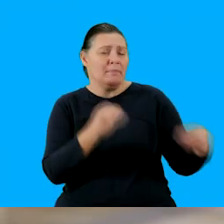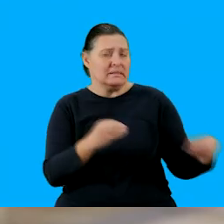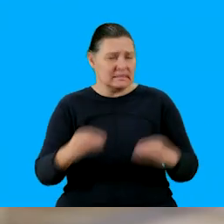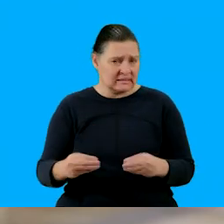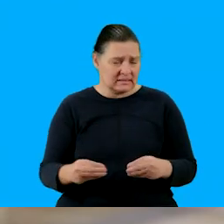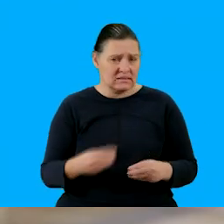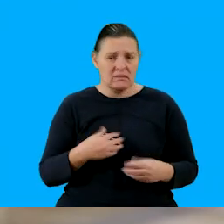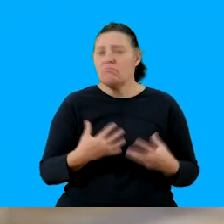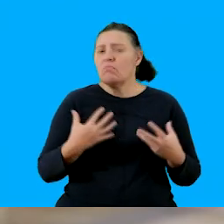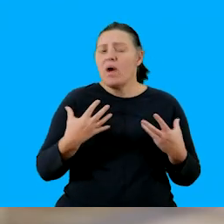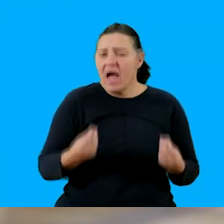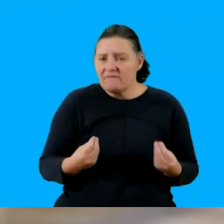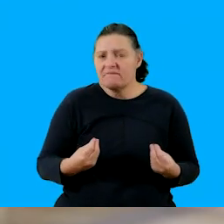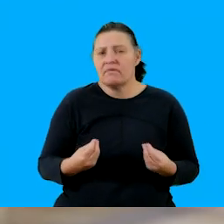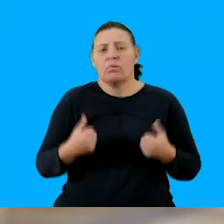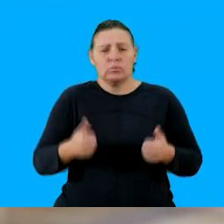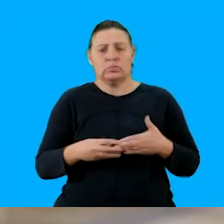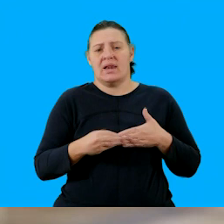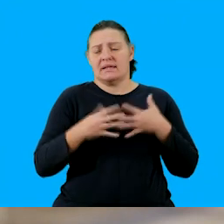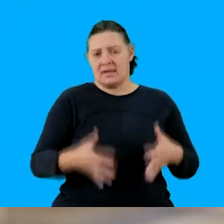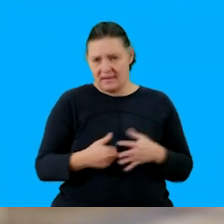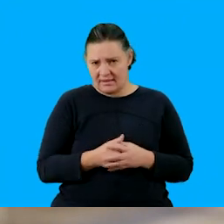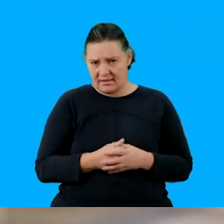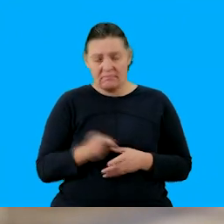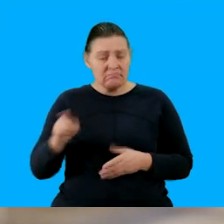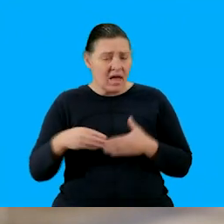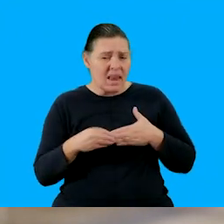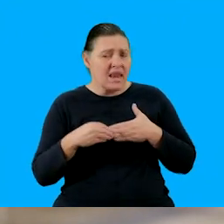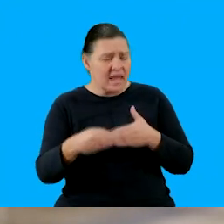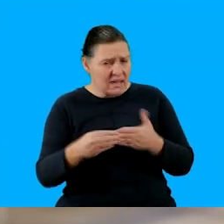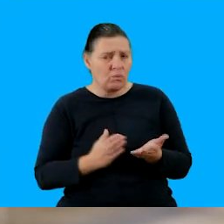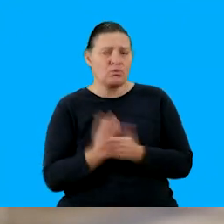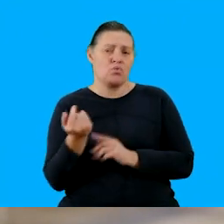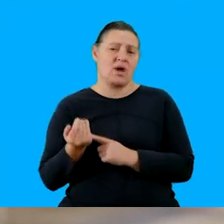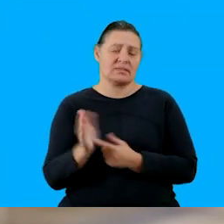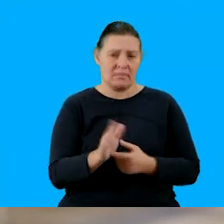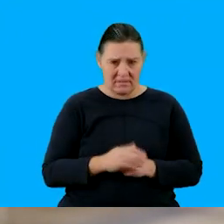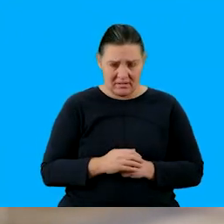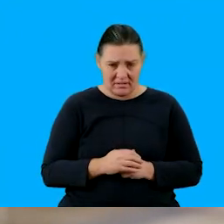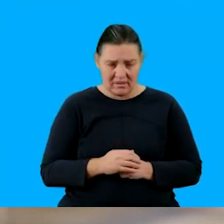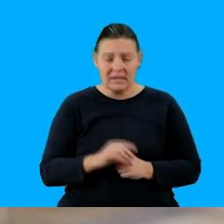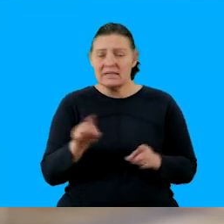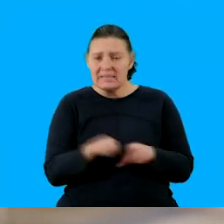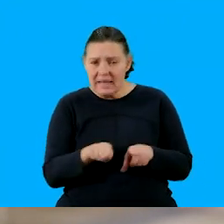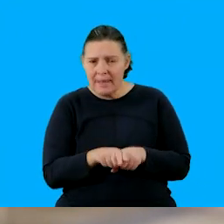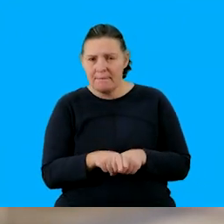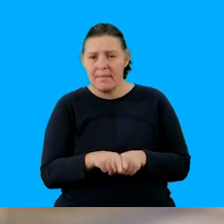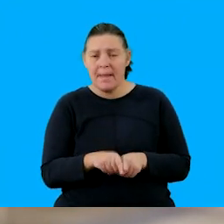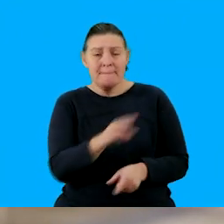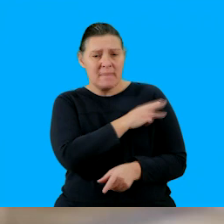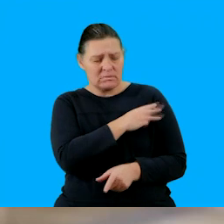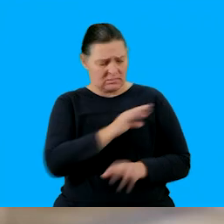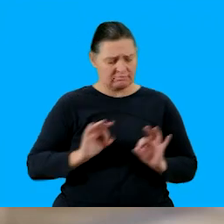as a business, we have good leaders that are going to lead by example. We also have